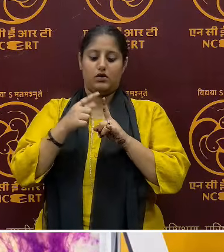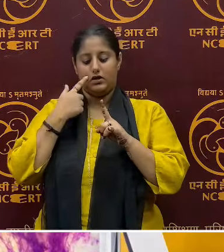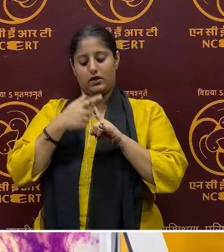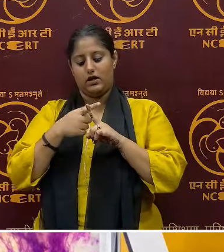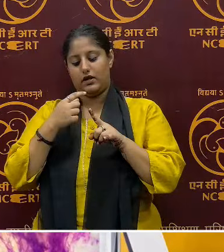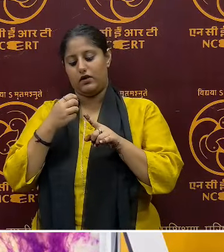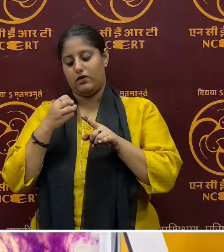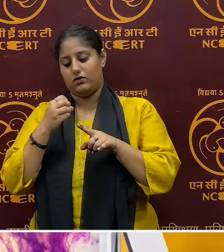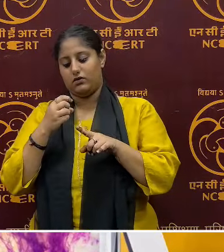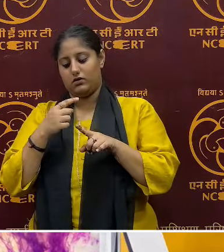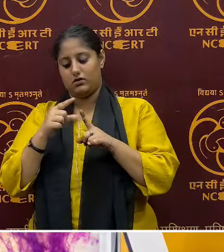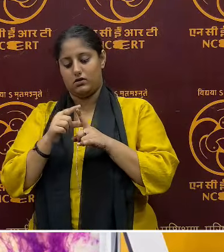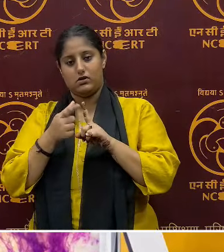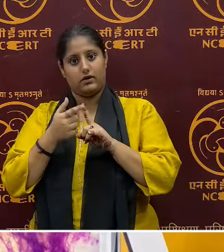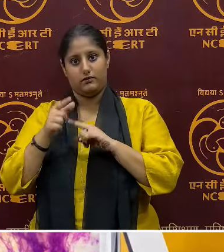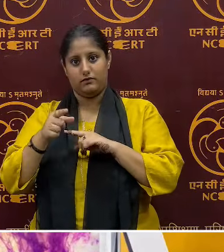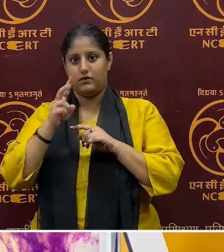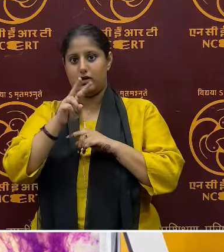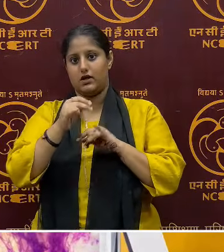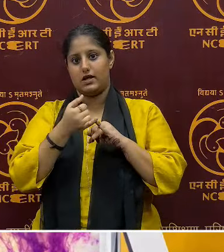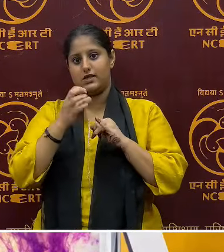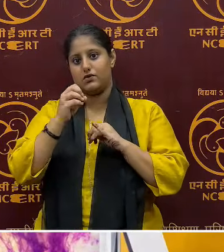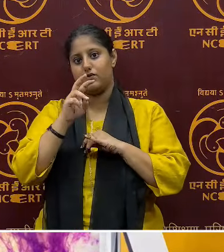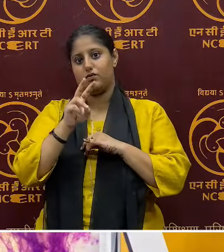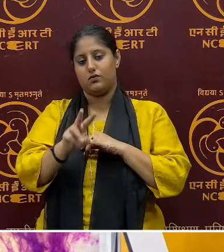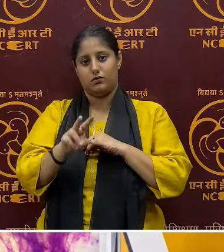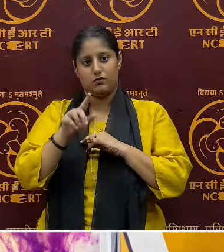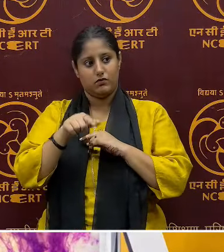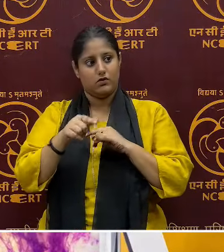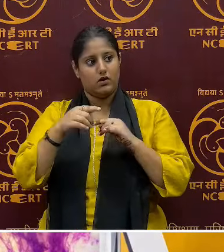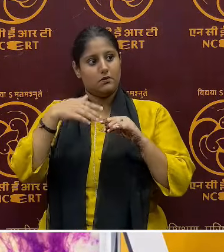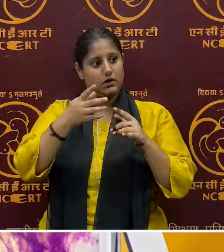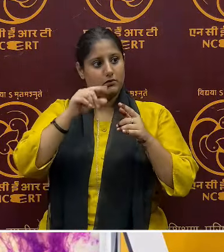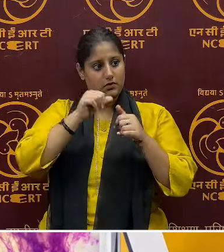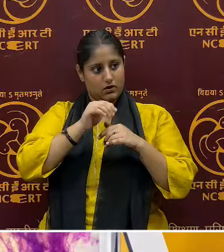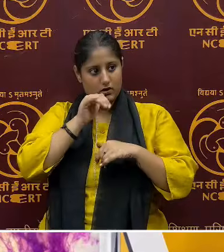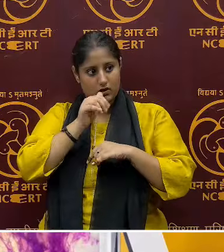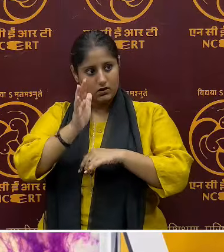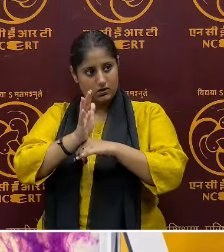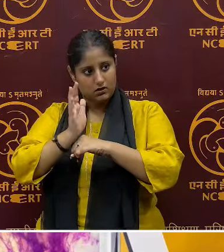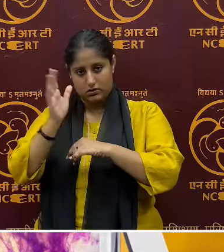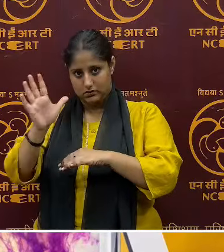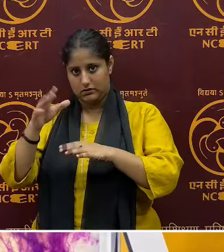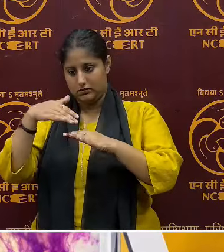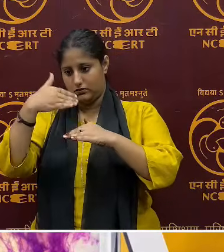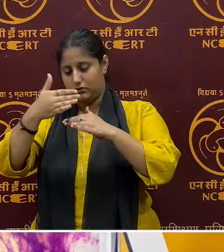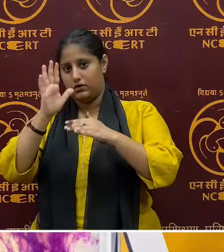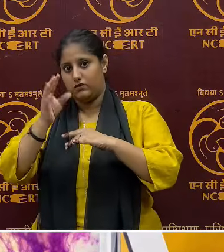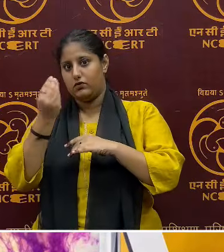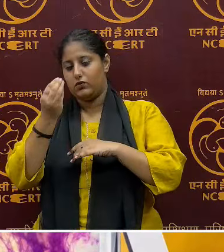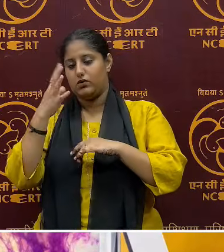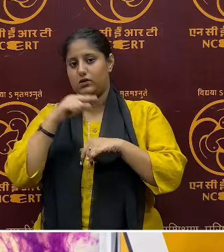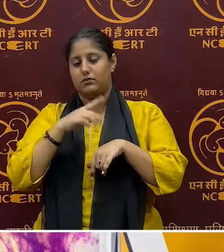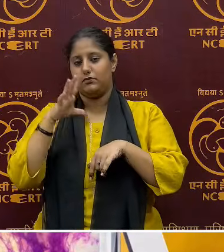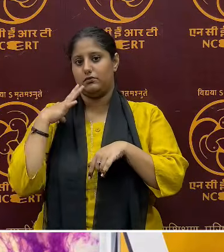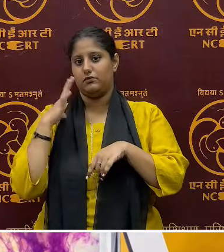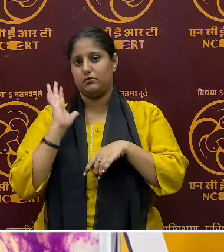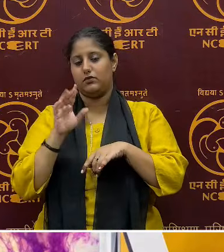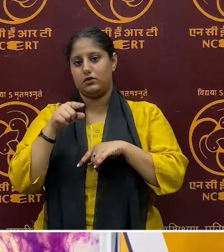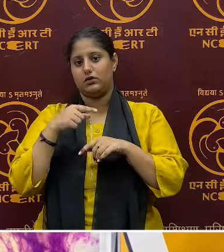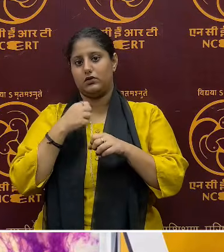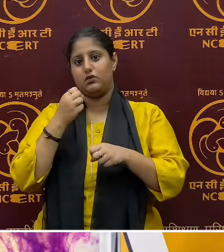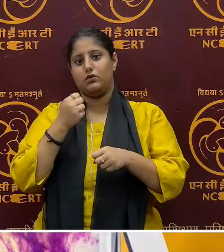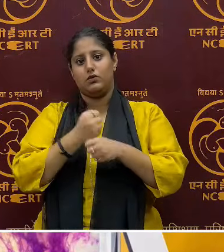to drag this spoon towards the glass jar and wait for few minutes so that the gas gets